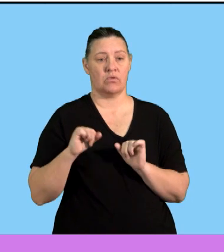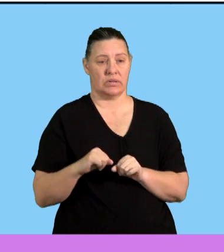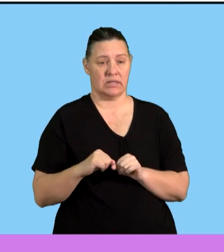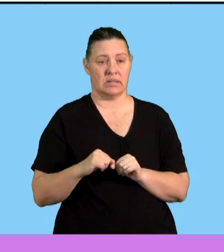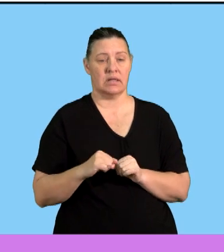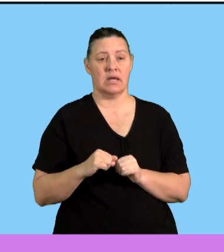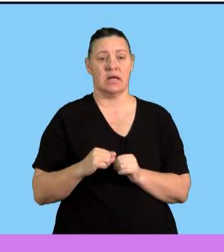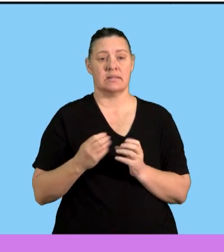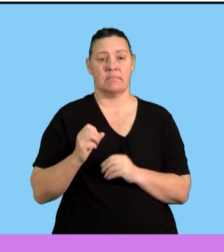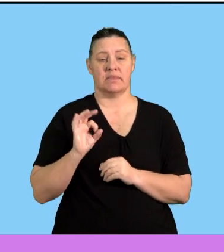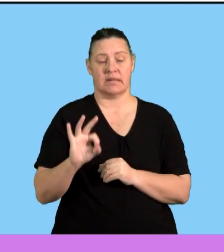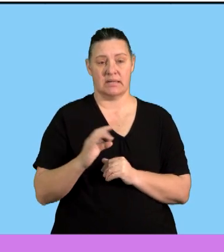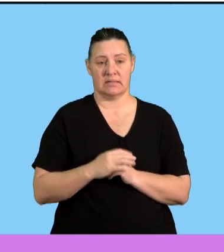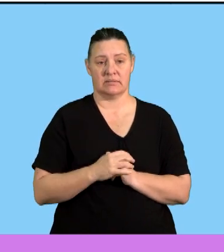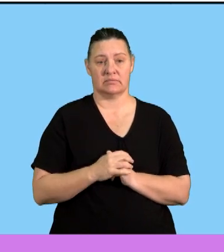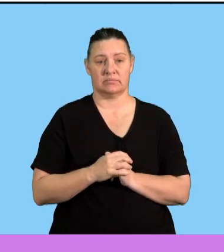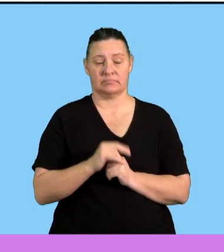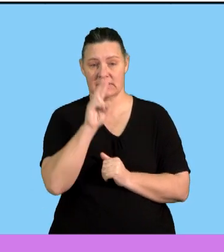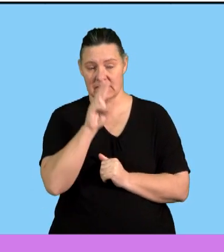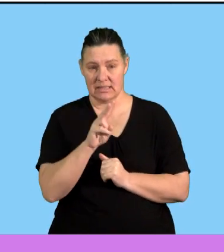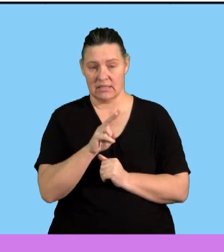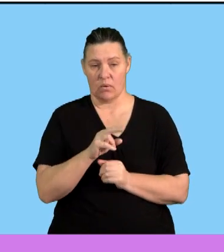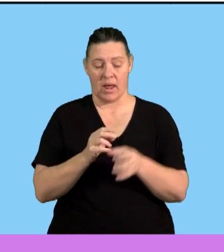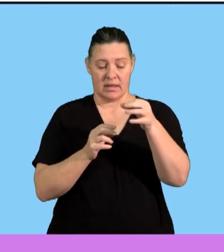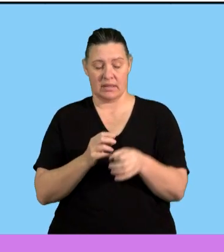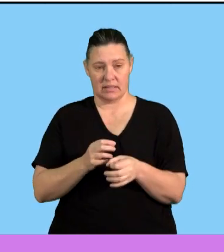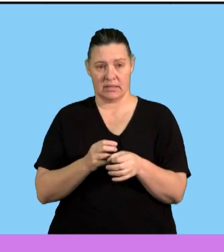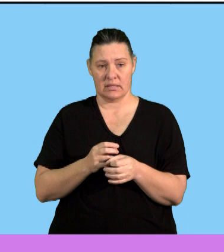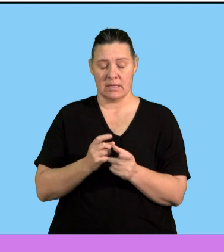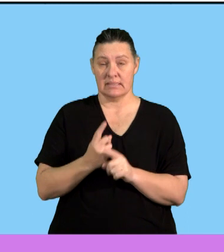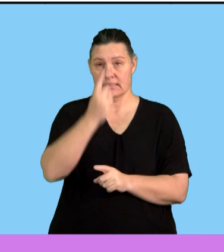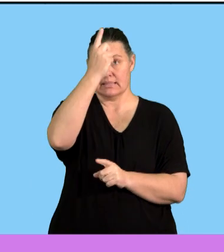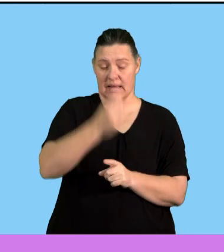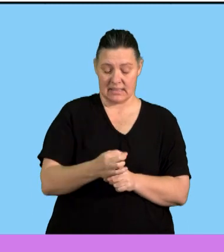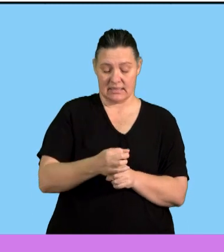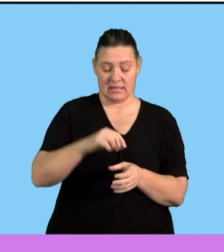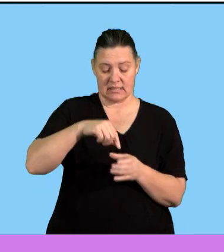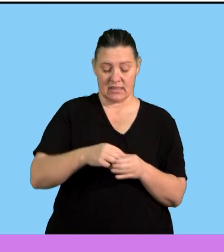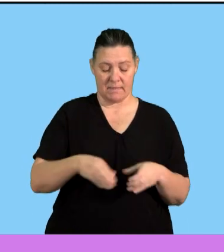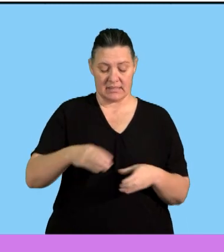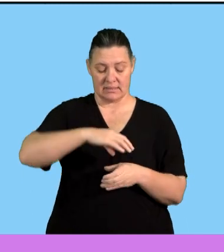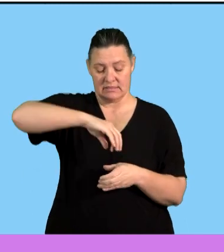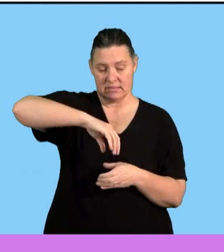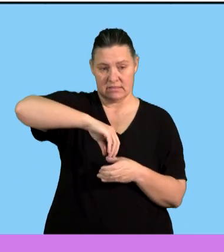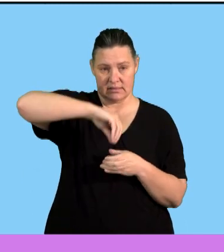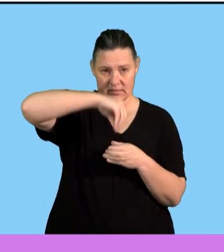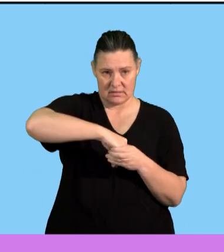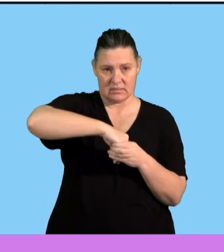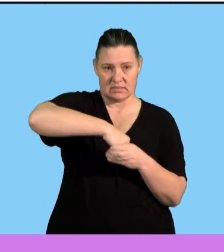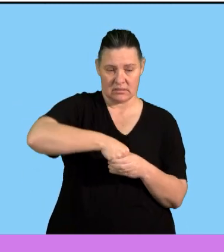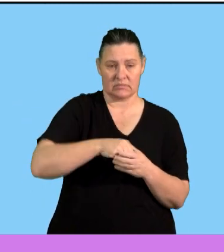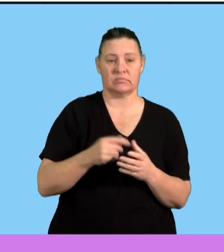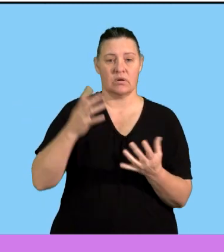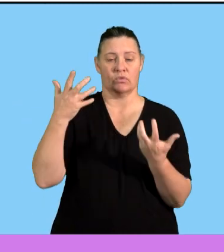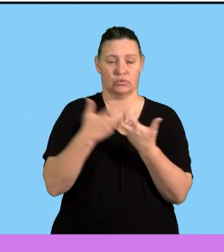be diagram 3. Here, step 3. Can you see? Because here is my stand and there's my base, and there we can see we are